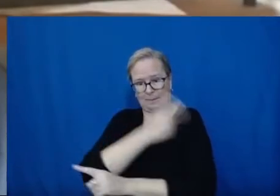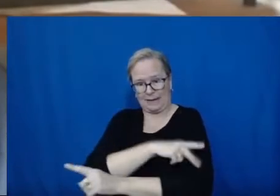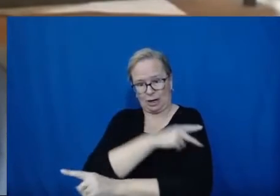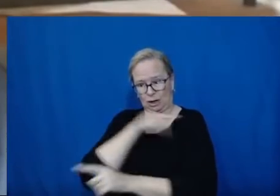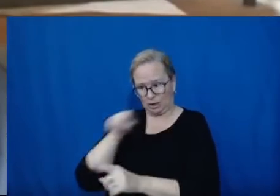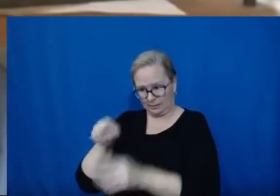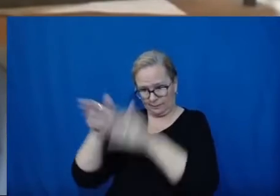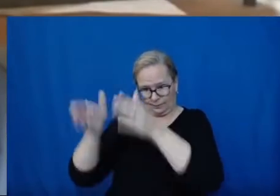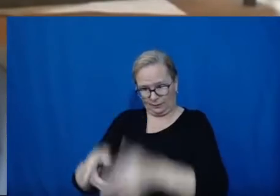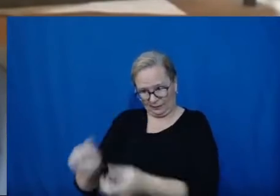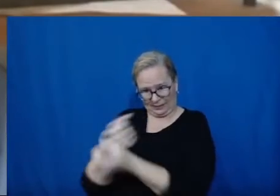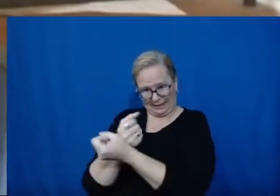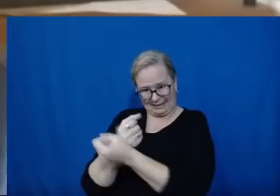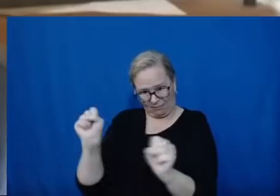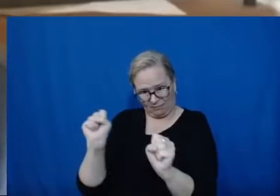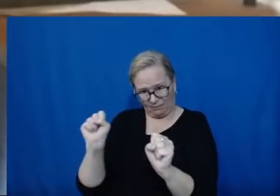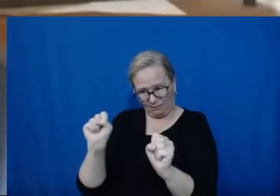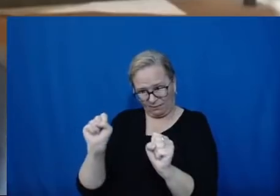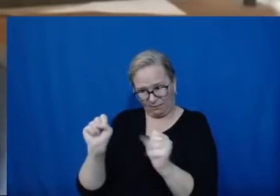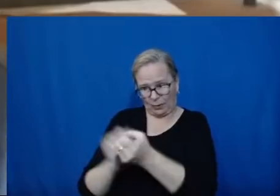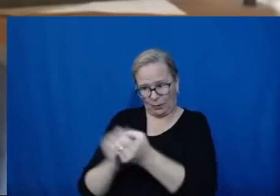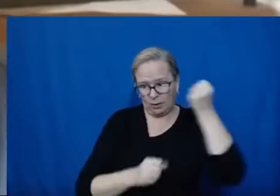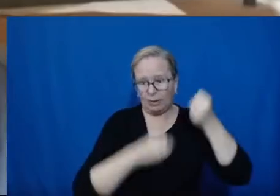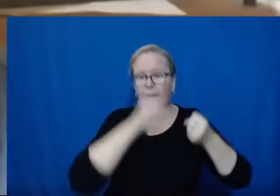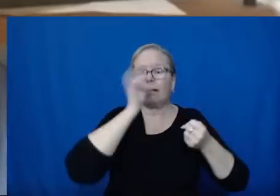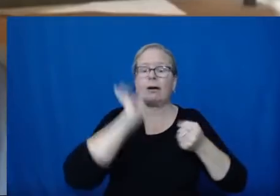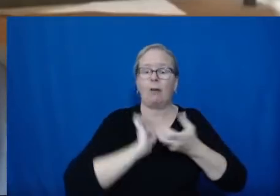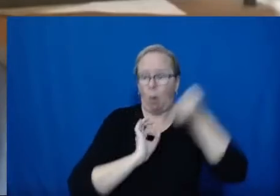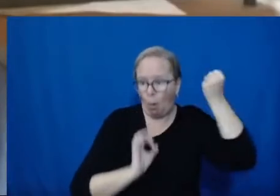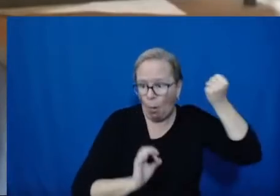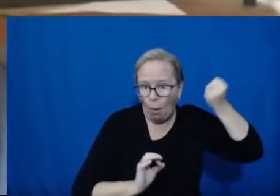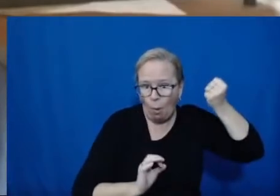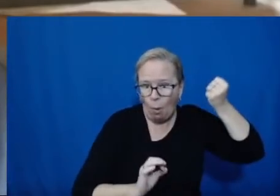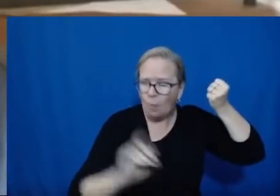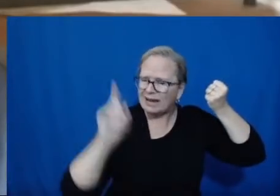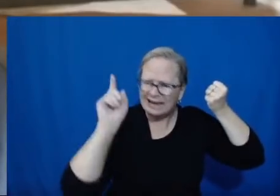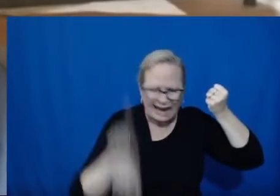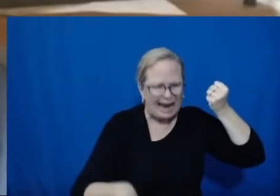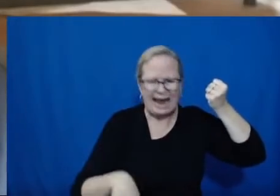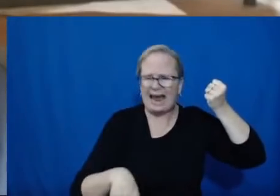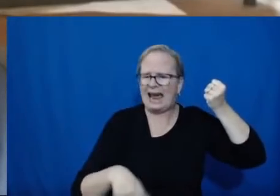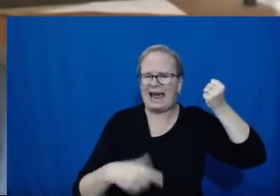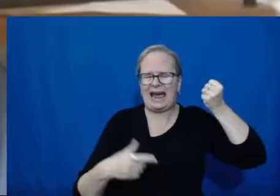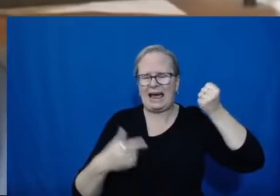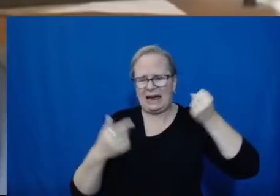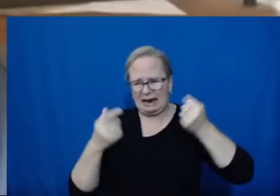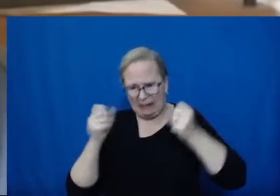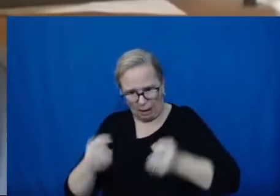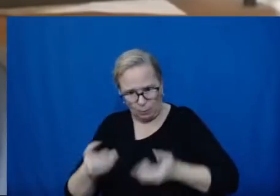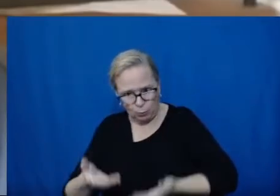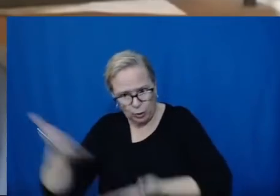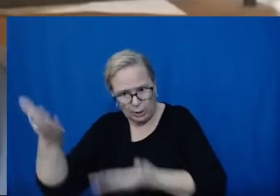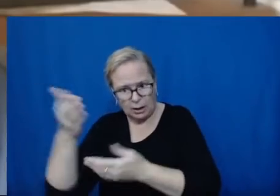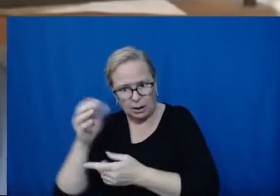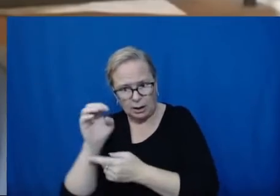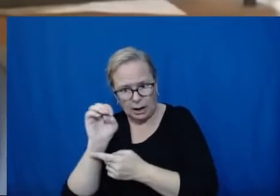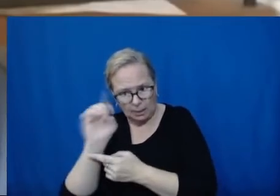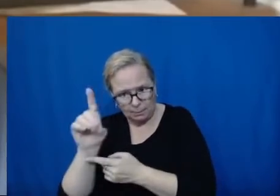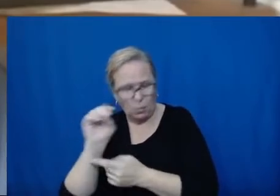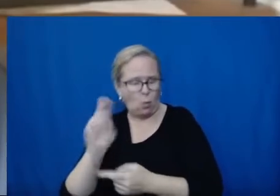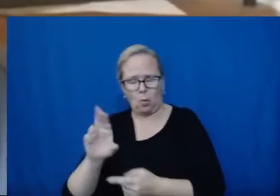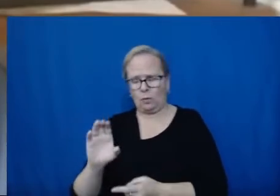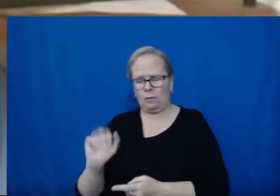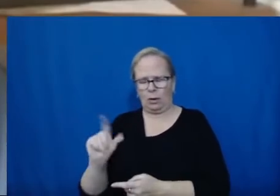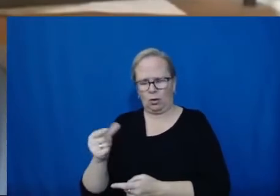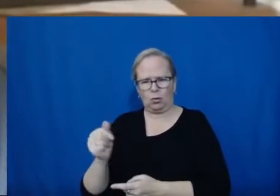be flown to Edmonton or Calgary, and the ER ICU teams can decide how to best manage their airways. I can only speculate that this is because of bed space